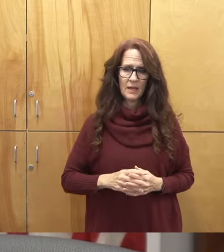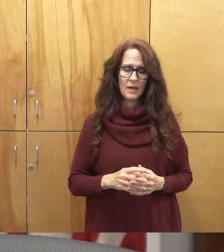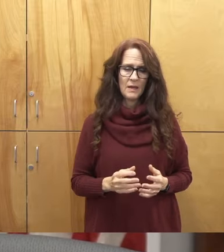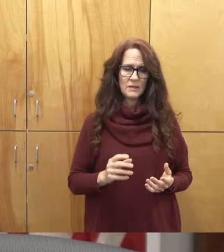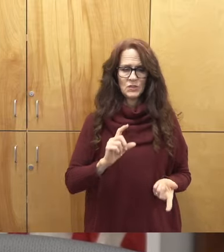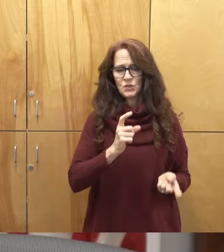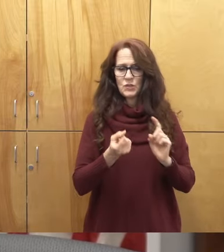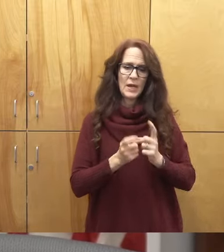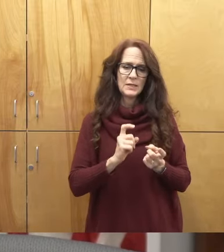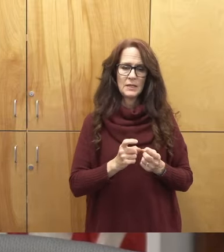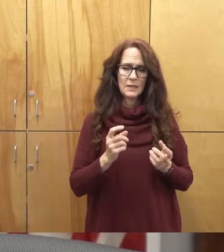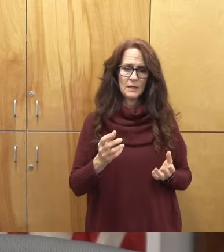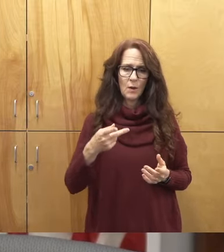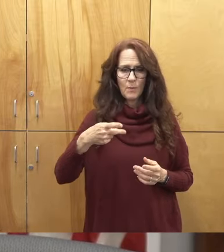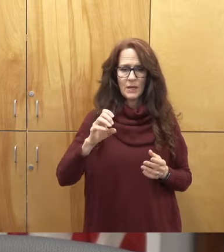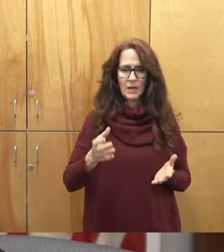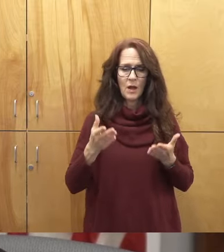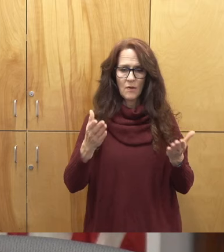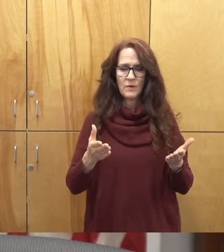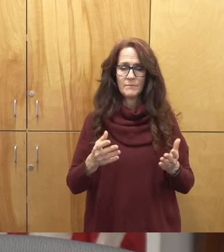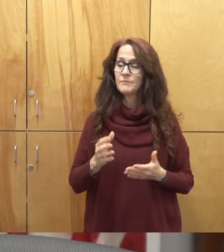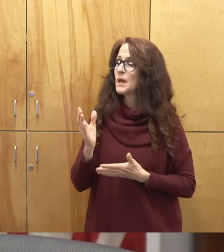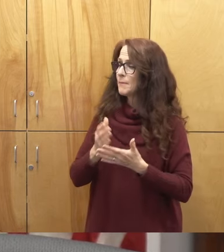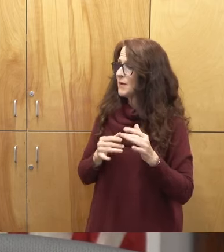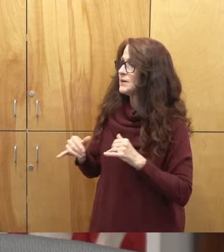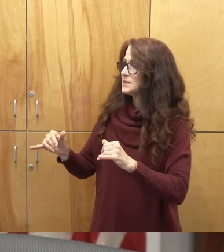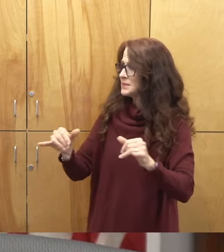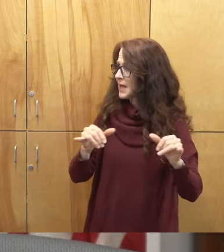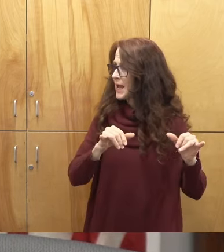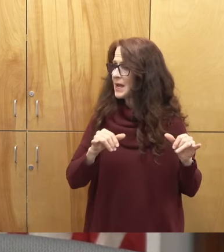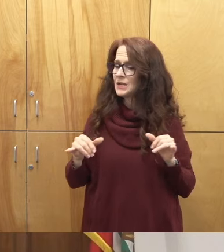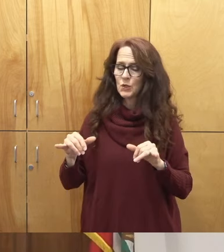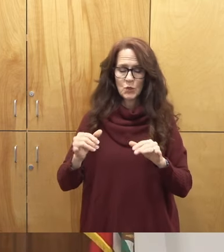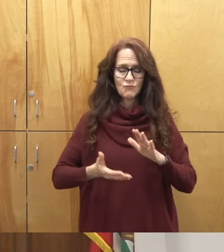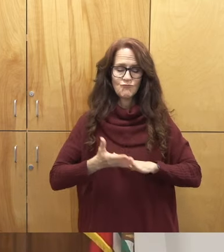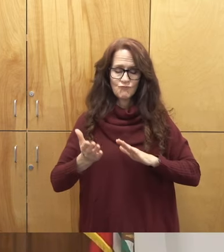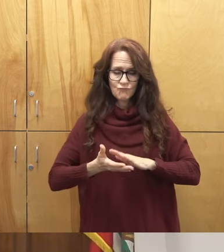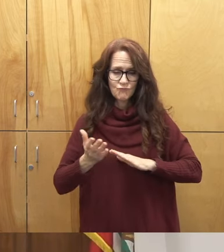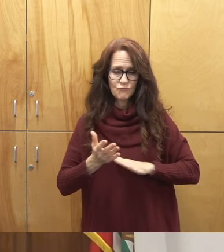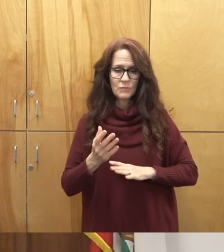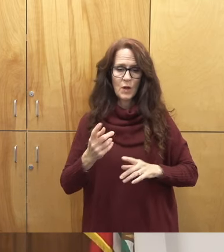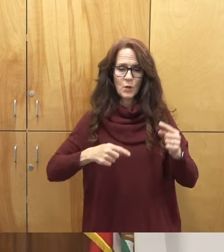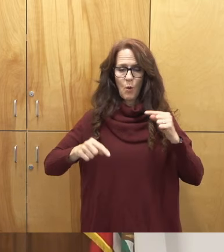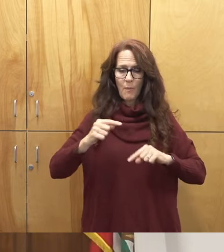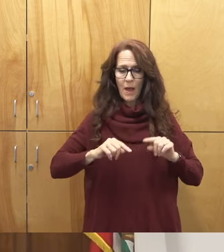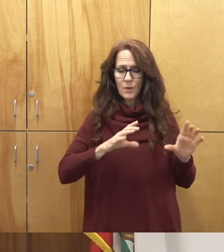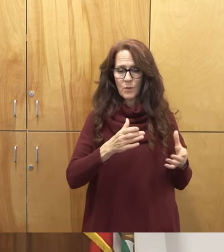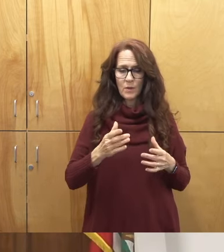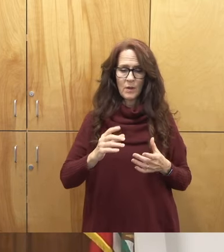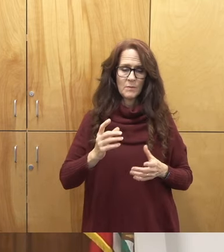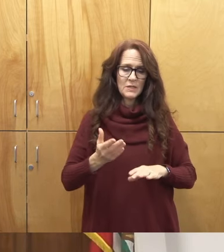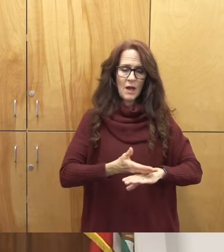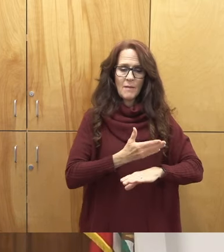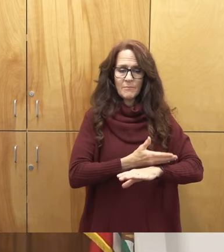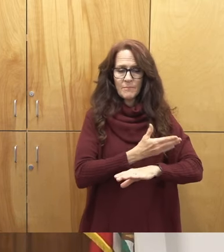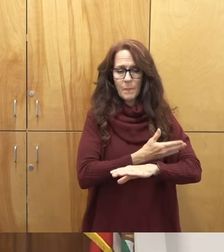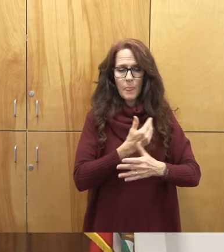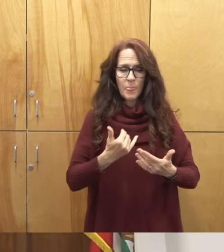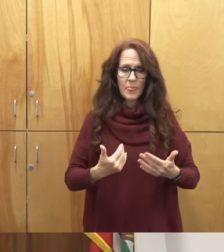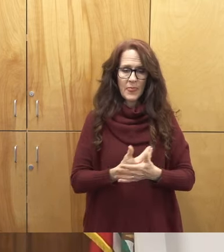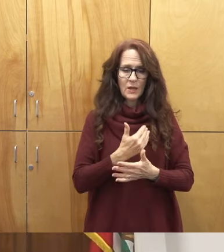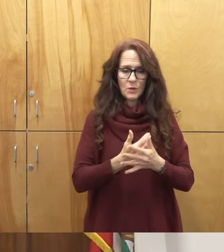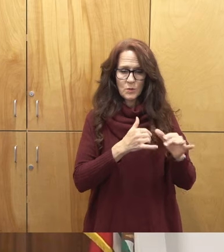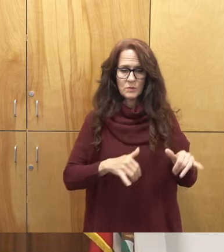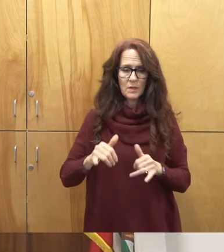our PE offerings? This is part of a standard operating procedure to go back through our courses and see which ones need updating based on the new standards and